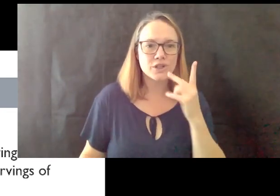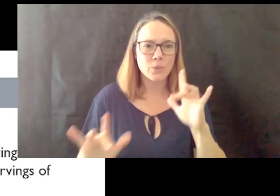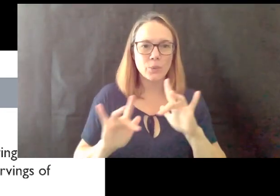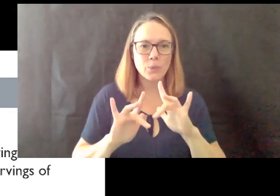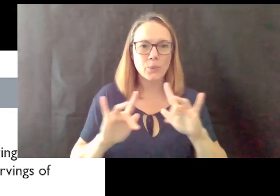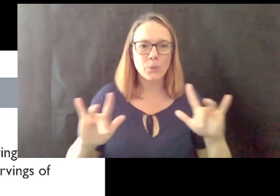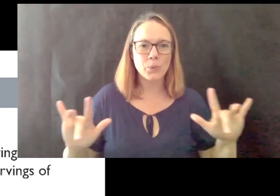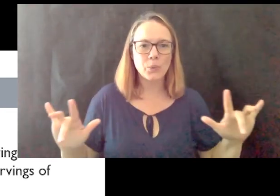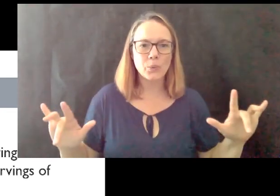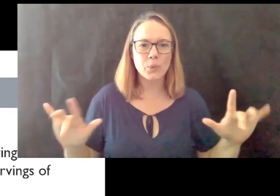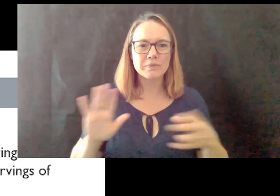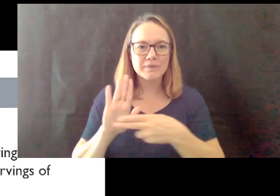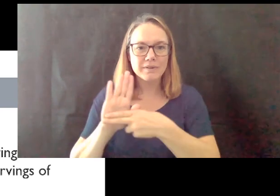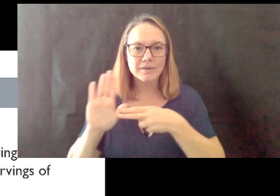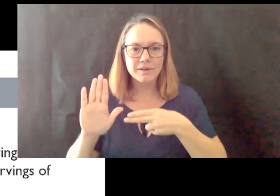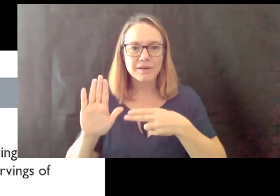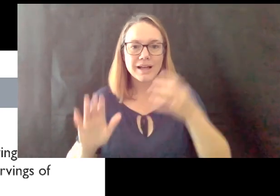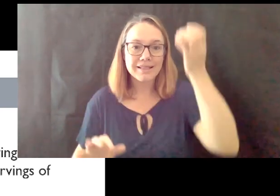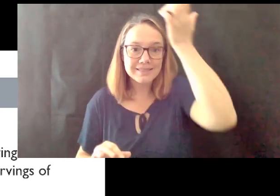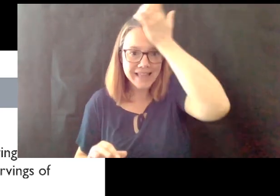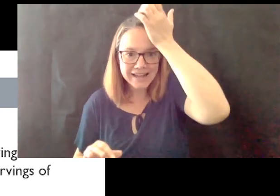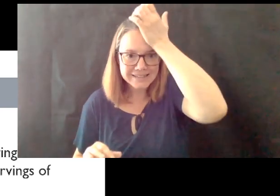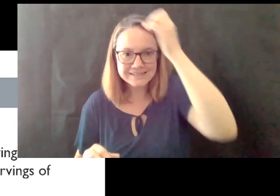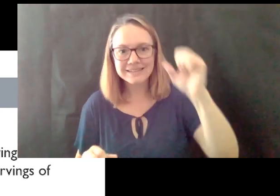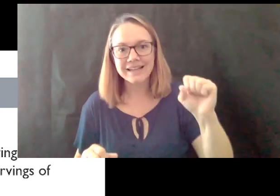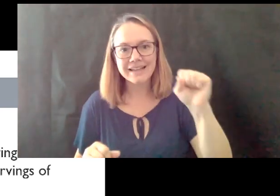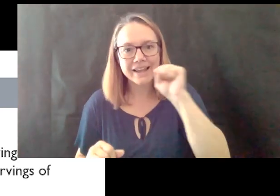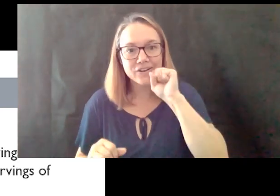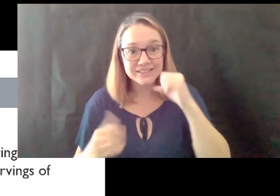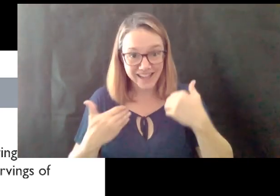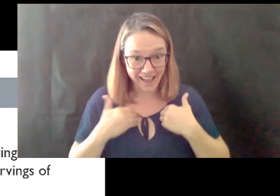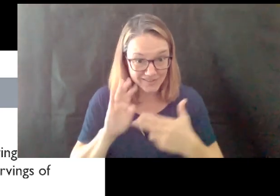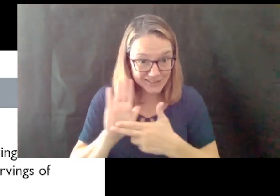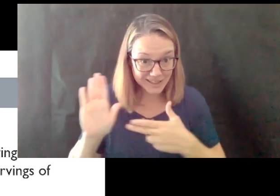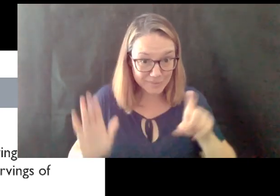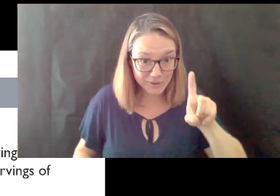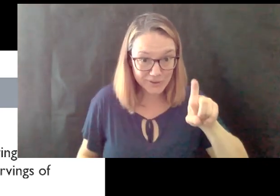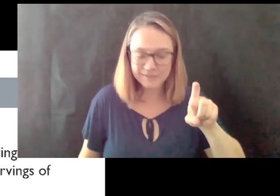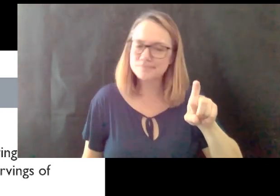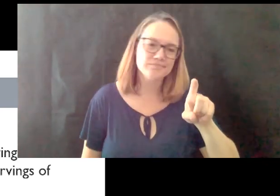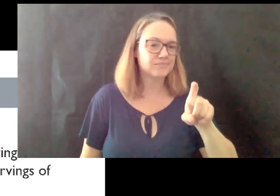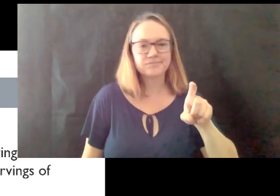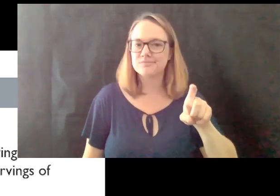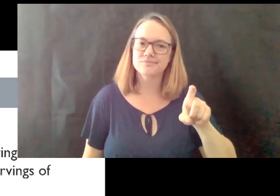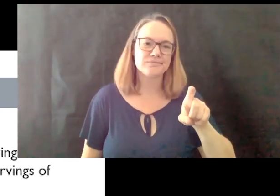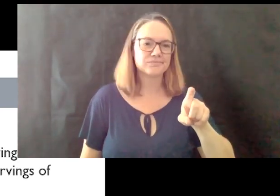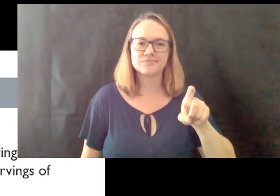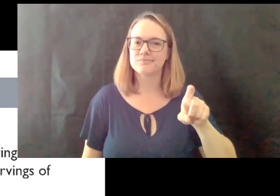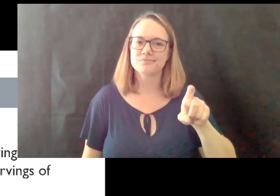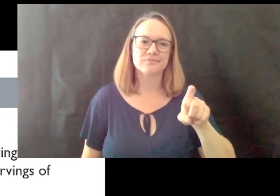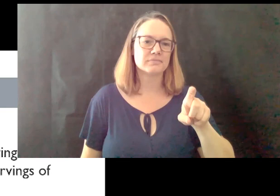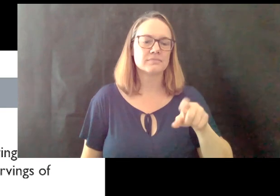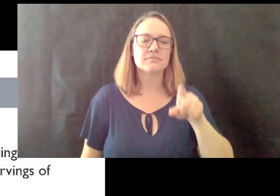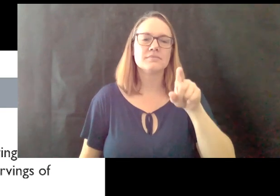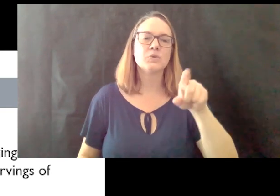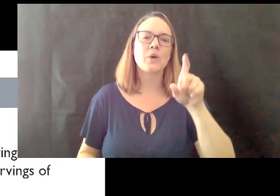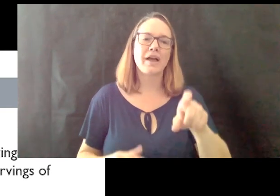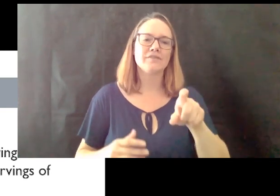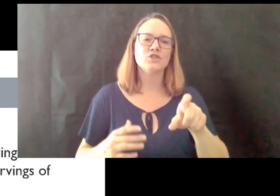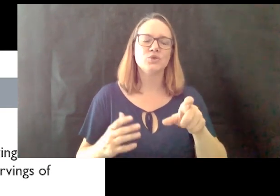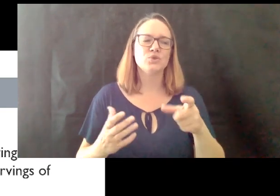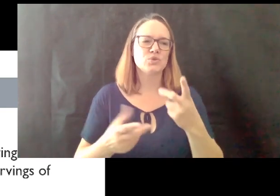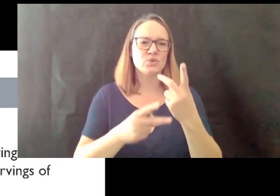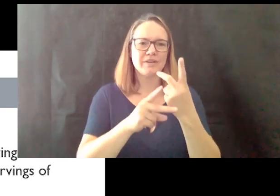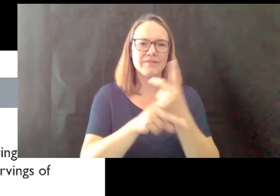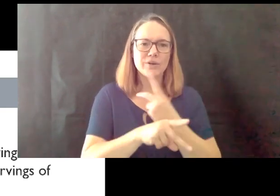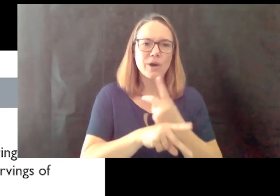show me a nutrition label. They don't put them on zucchini or lettuce or carrots. And so what I'm trying to say here is you're gonna have